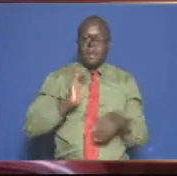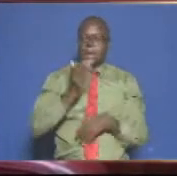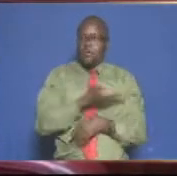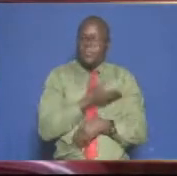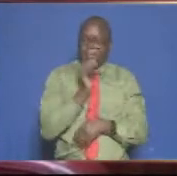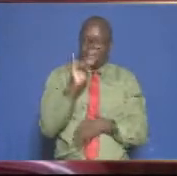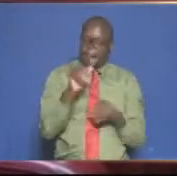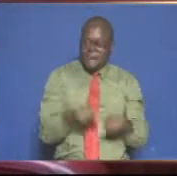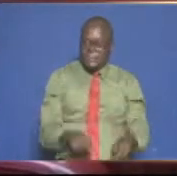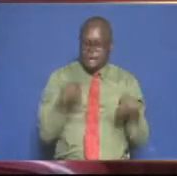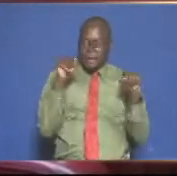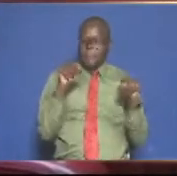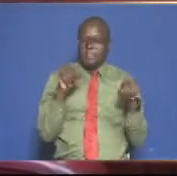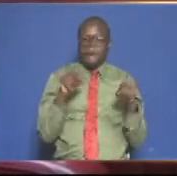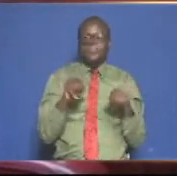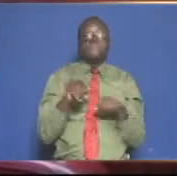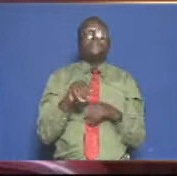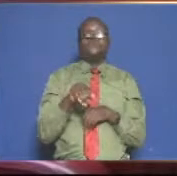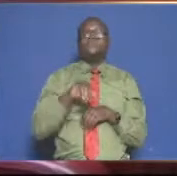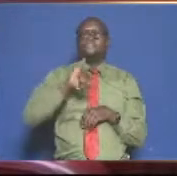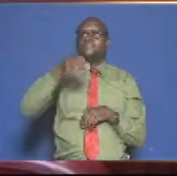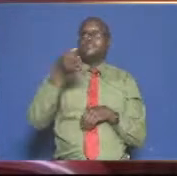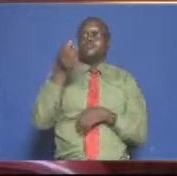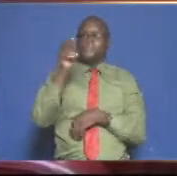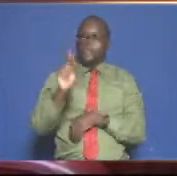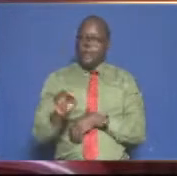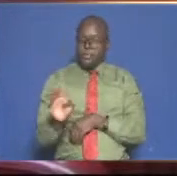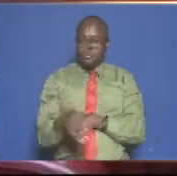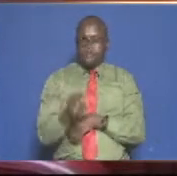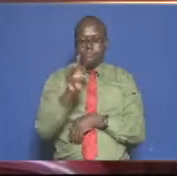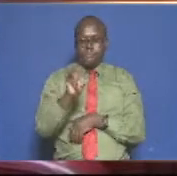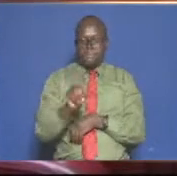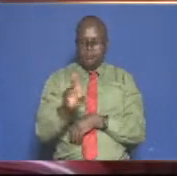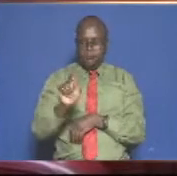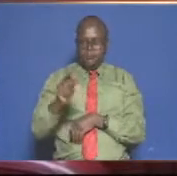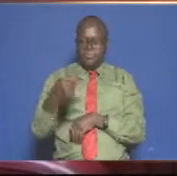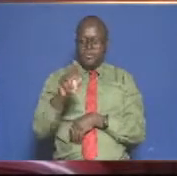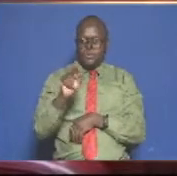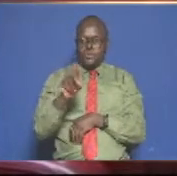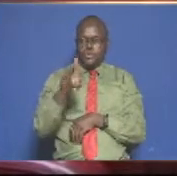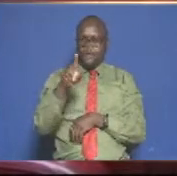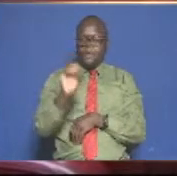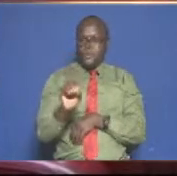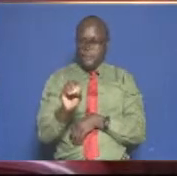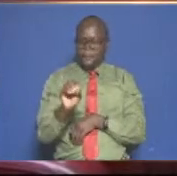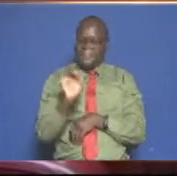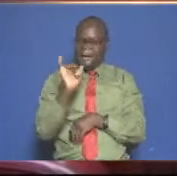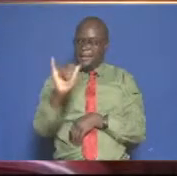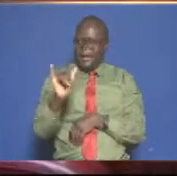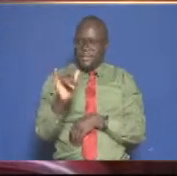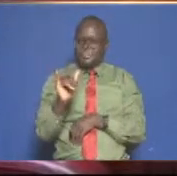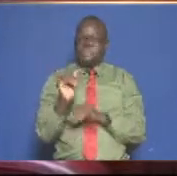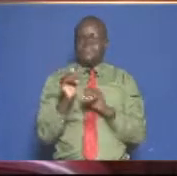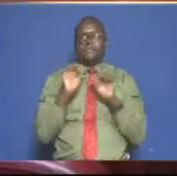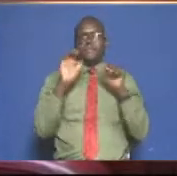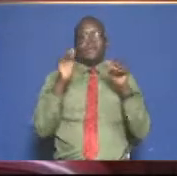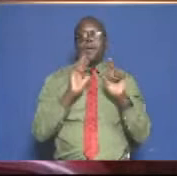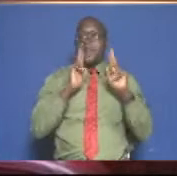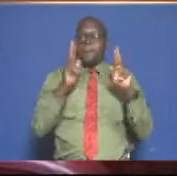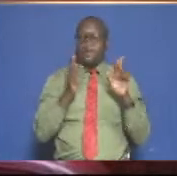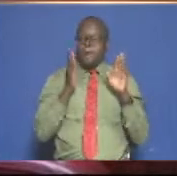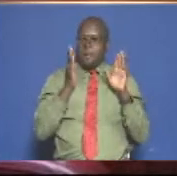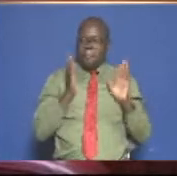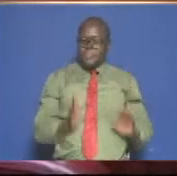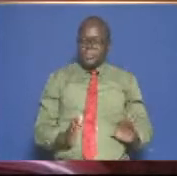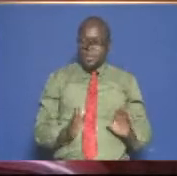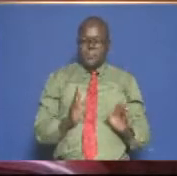that was chaired then by John Mututu. And that report was really personalized attacks on the office